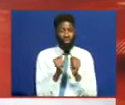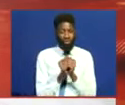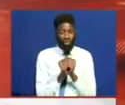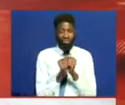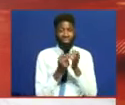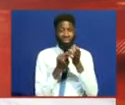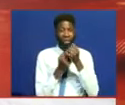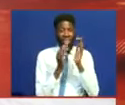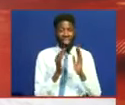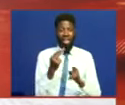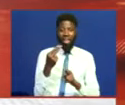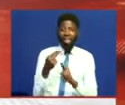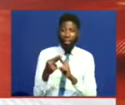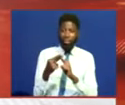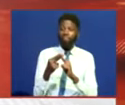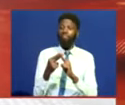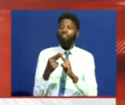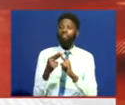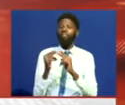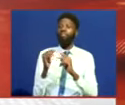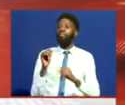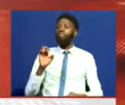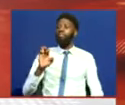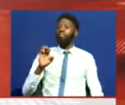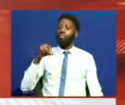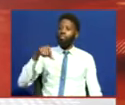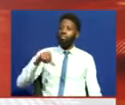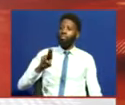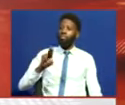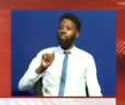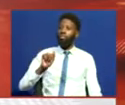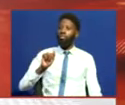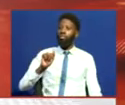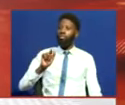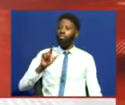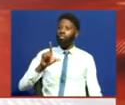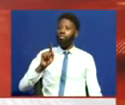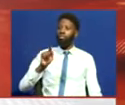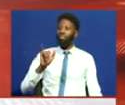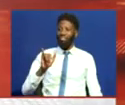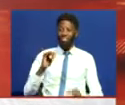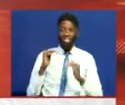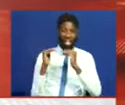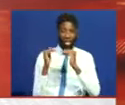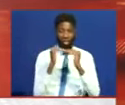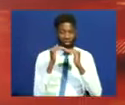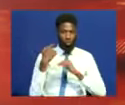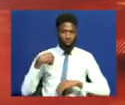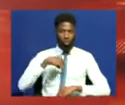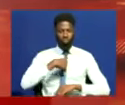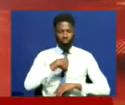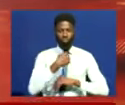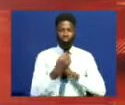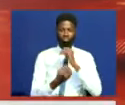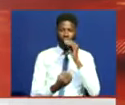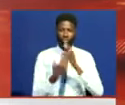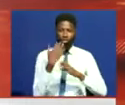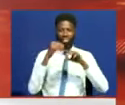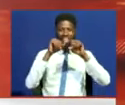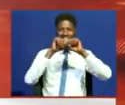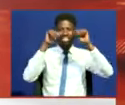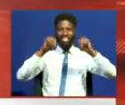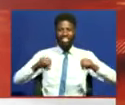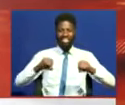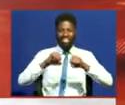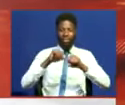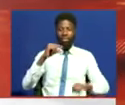have come up with some system for GBV so that we collect the data and collate that data, and we